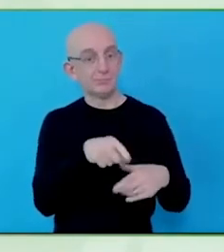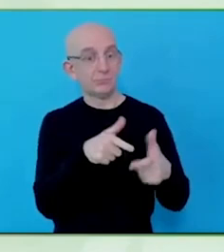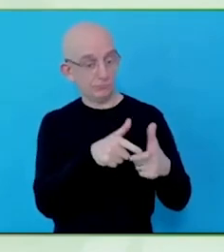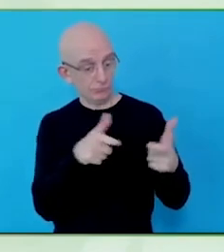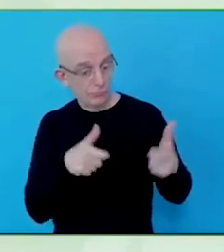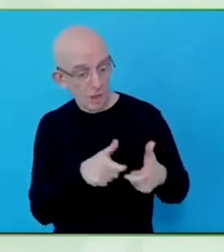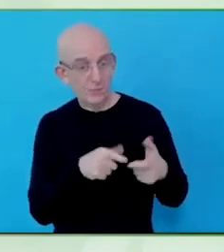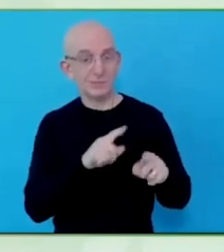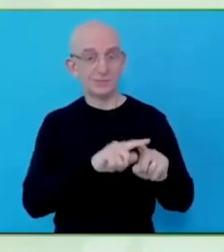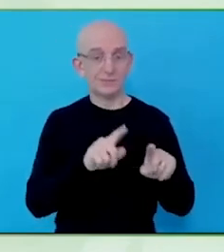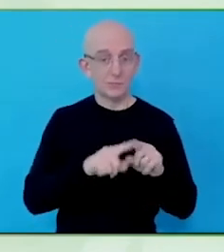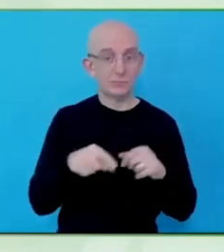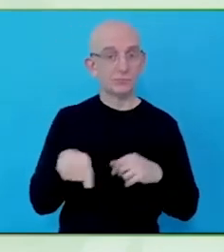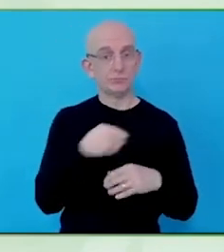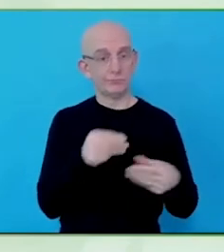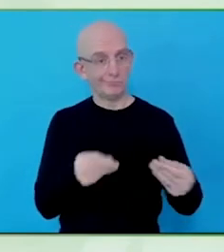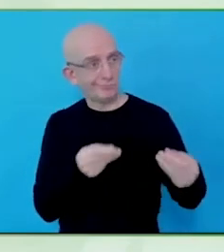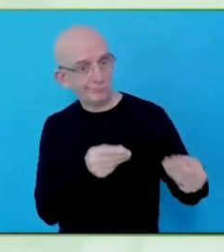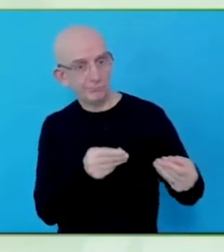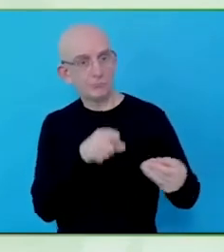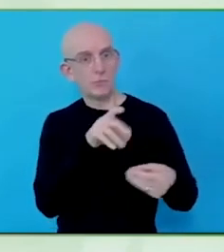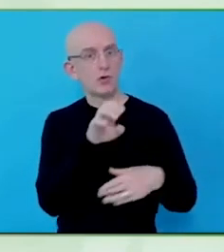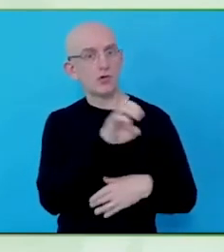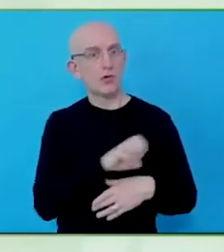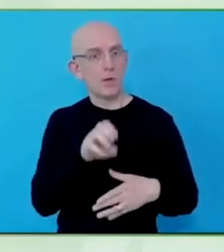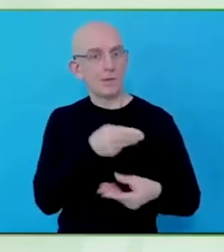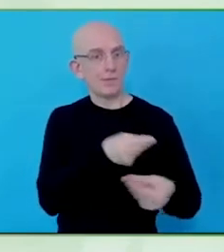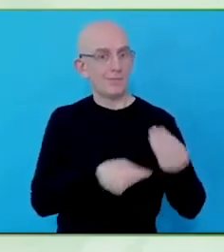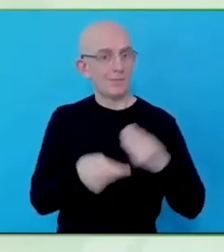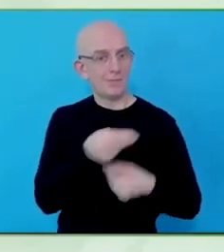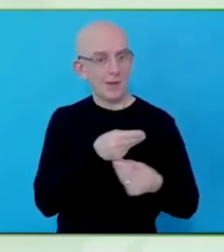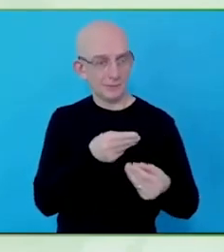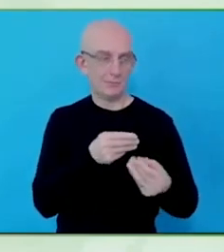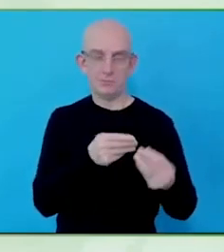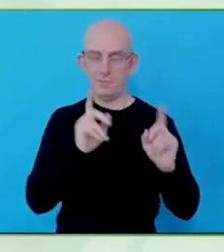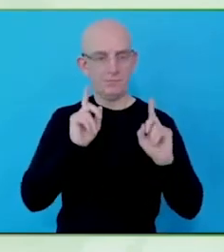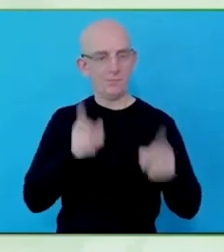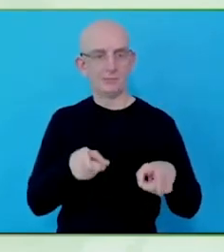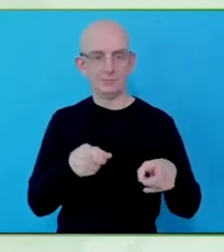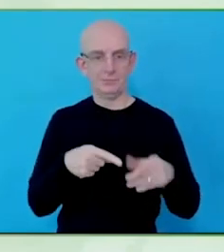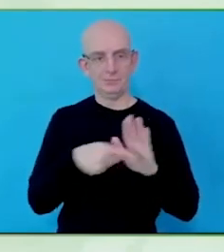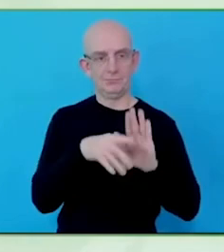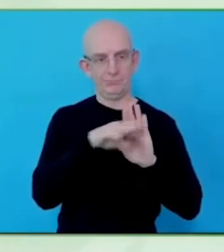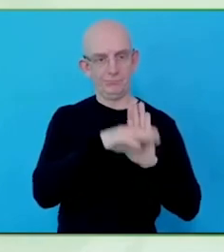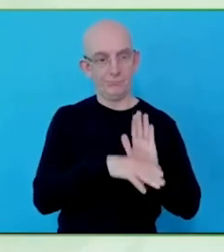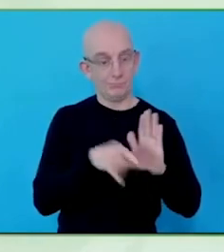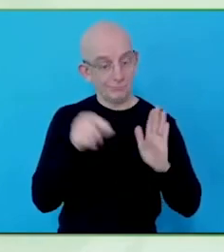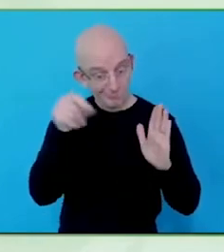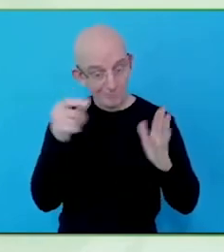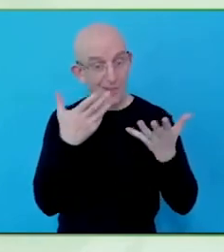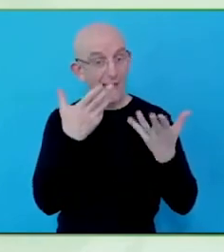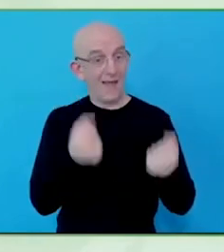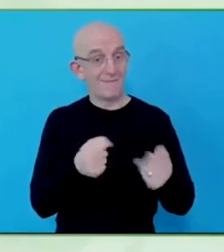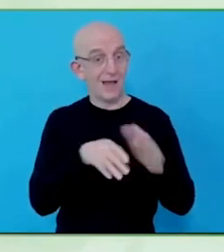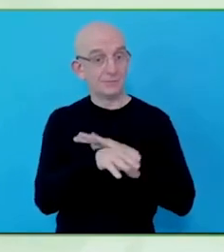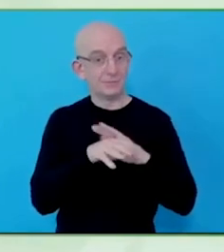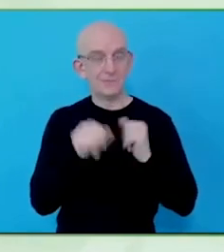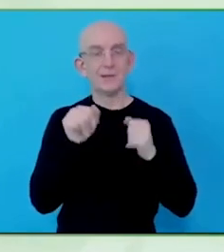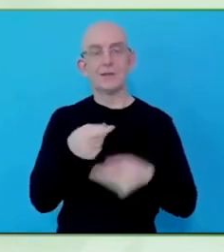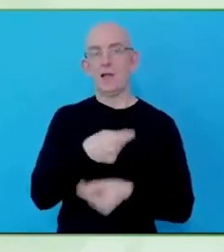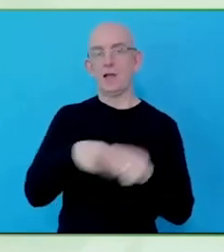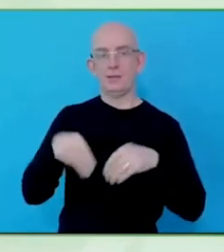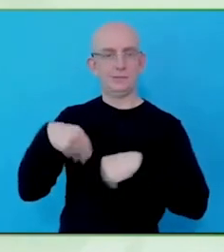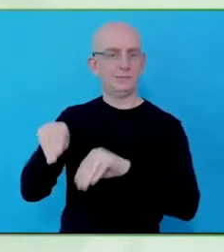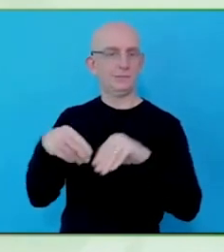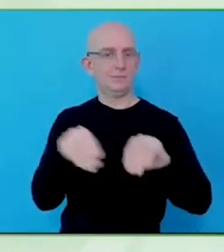from 2025 onwards will comply with accessibility regulations, accessibility requirements as outlined